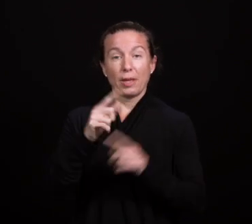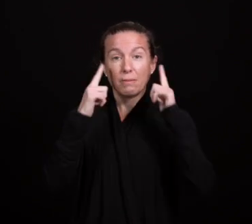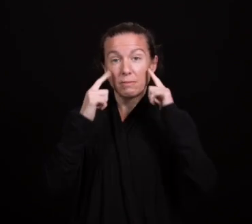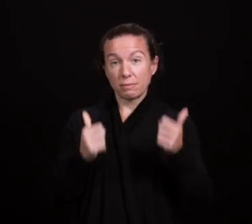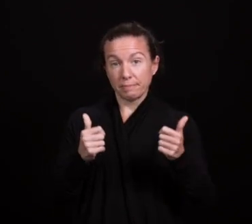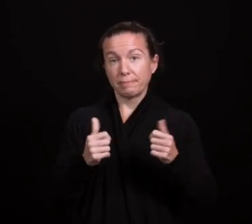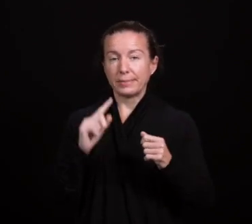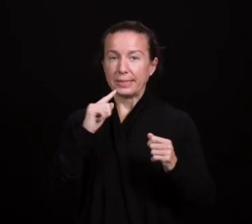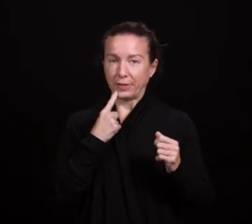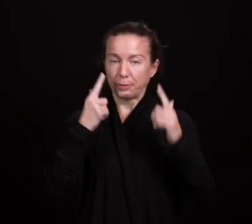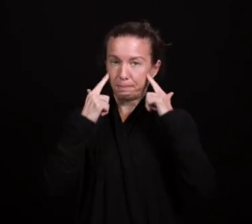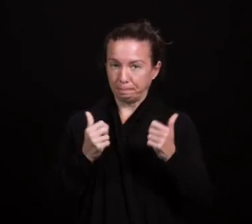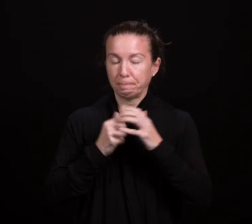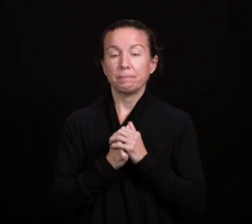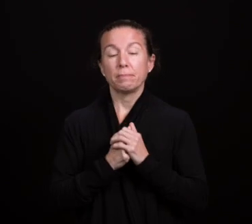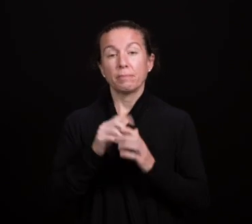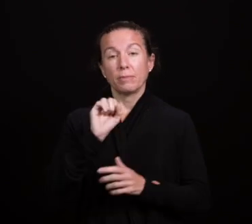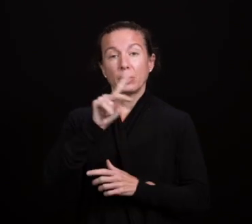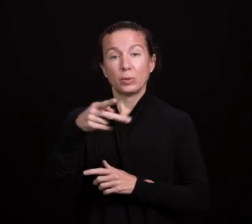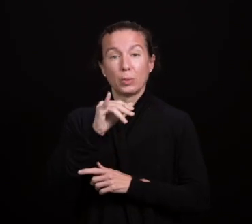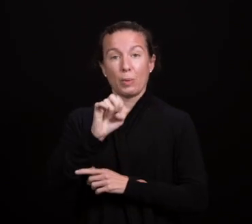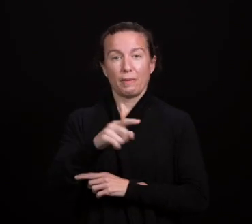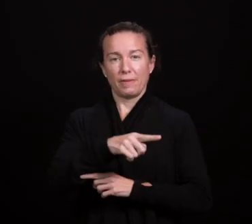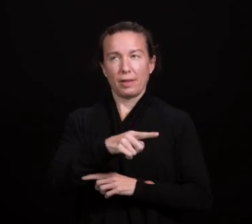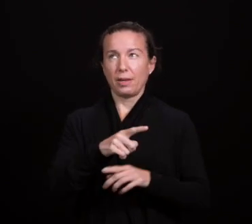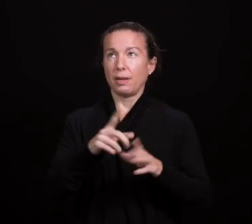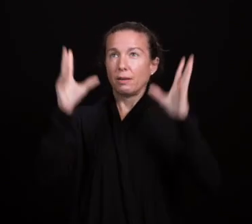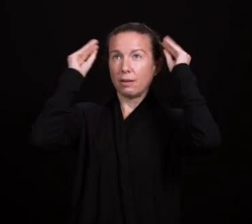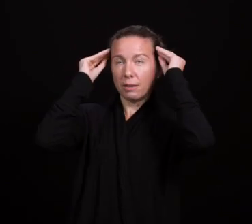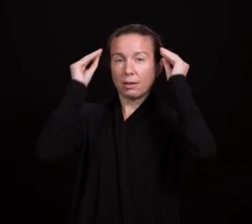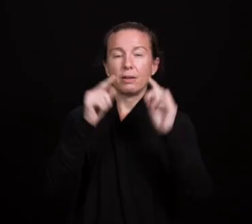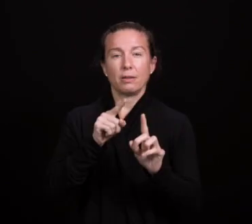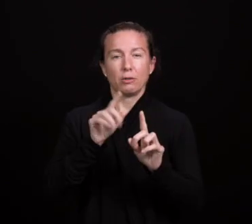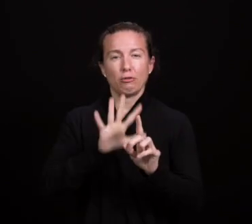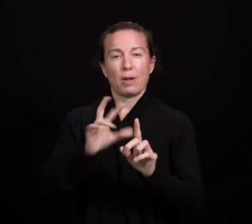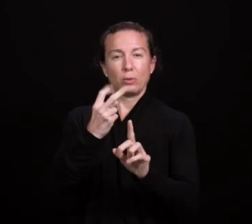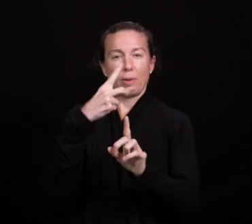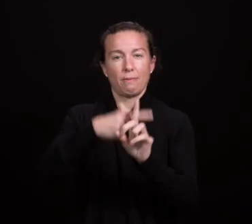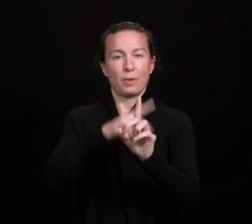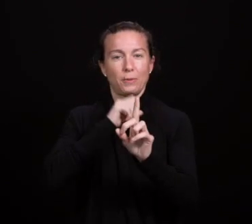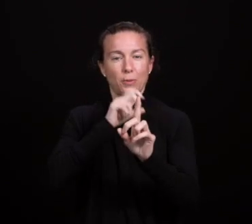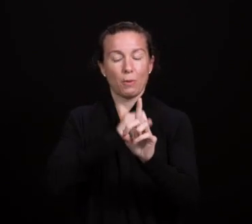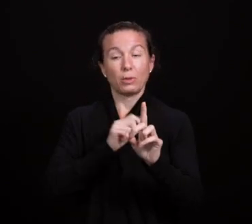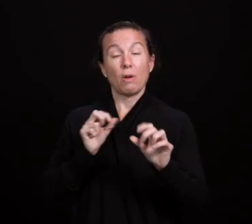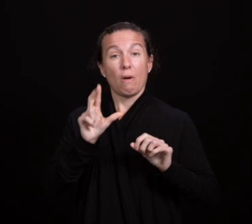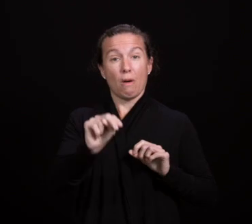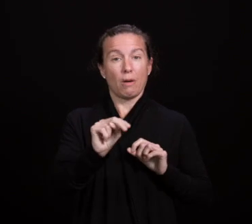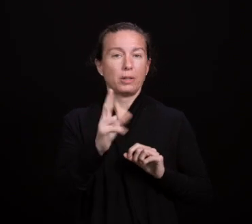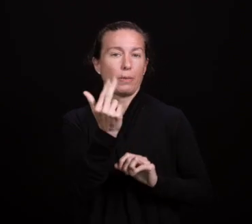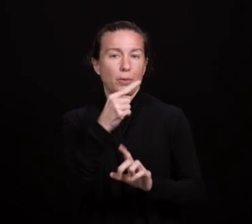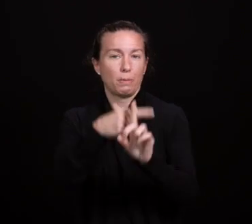severe hearing loss. So Sophie first got her cochlear implants when she was 12 months old, activated at 13